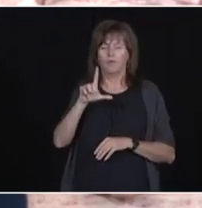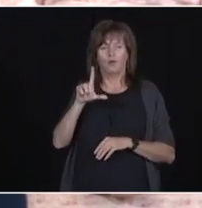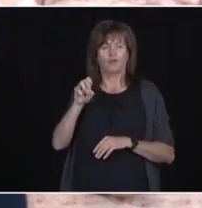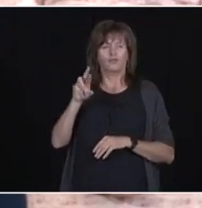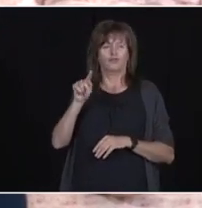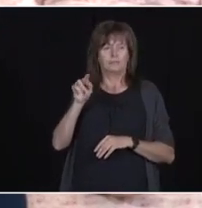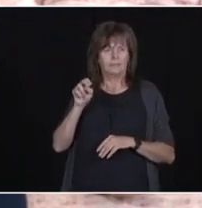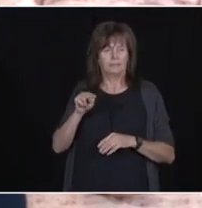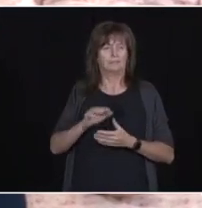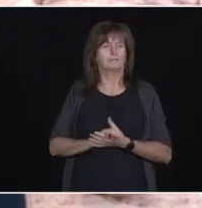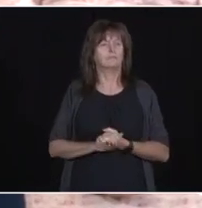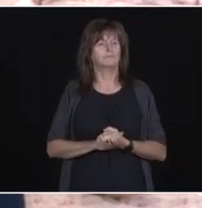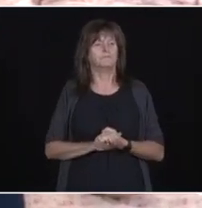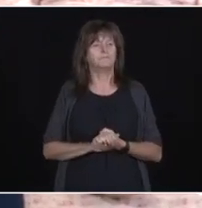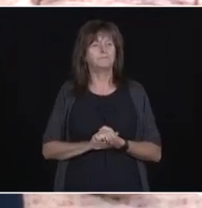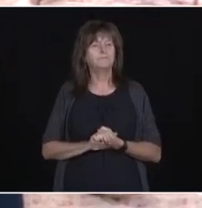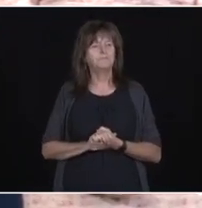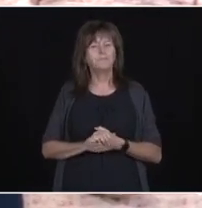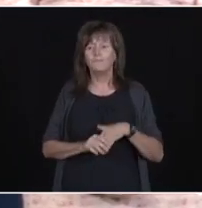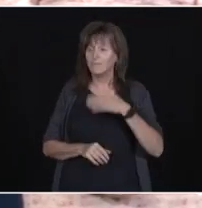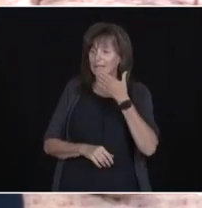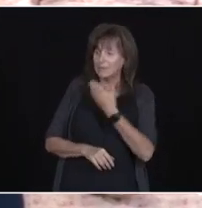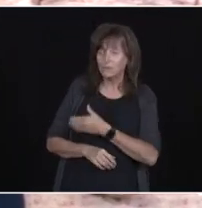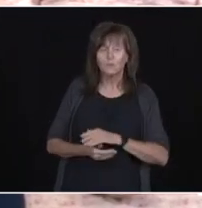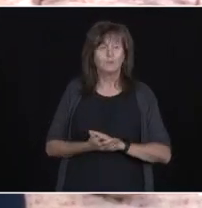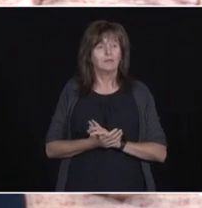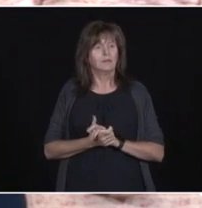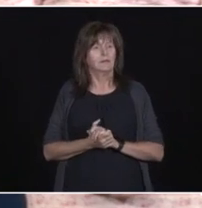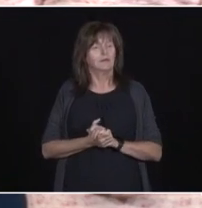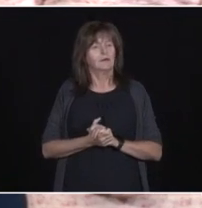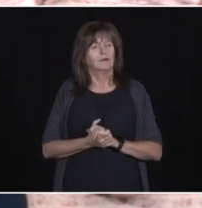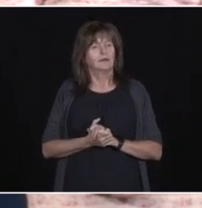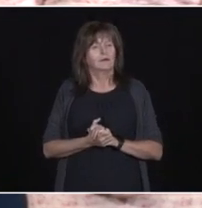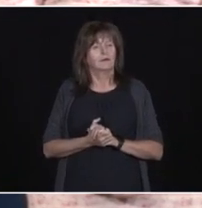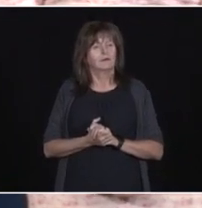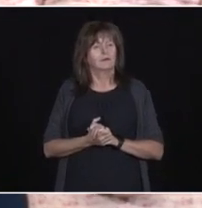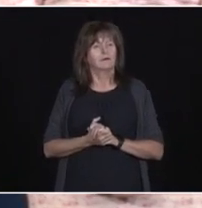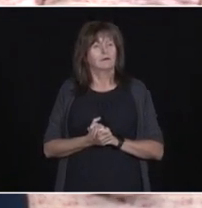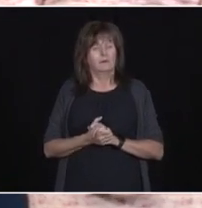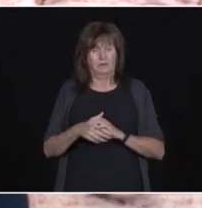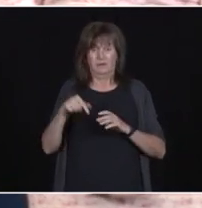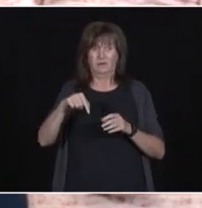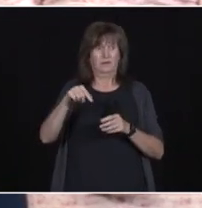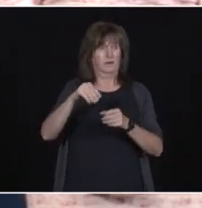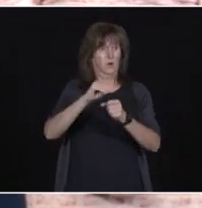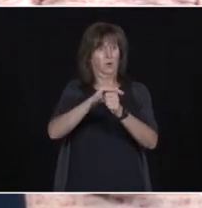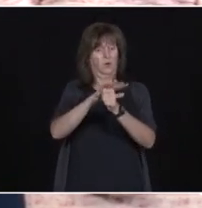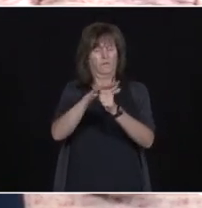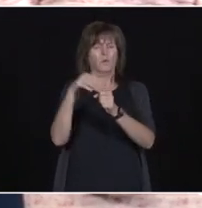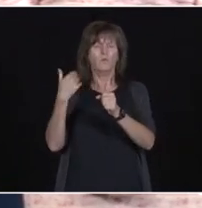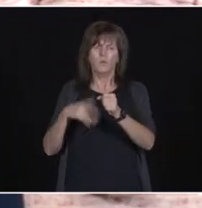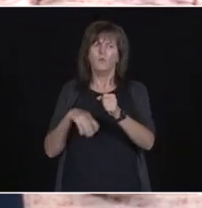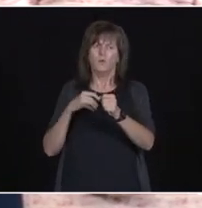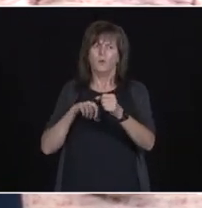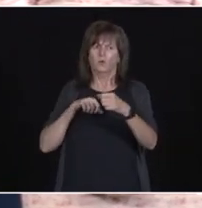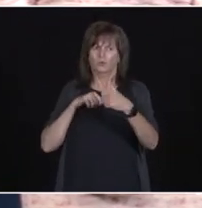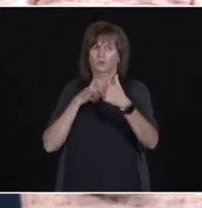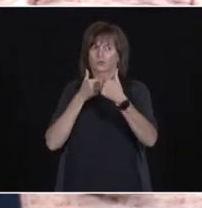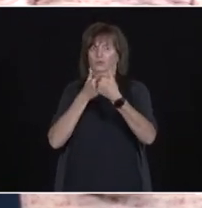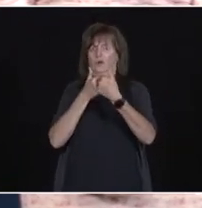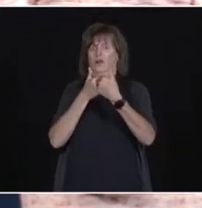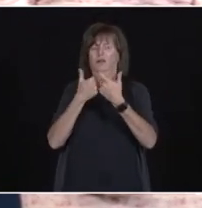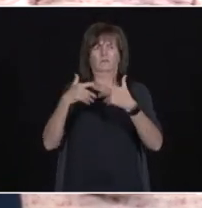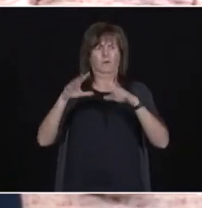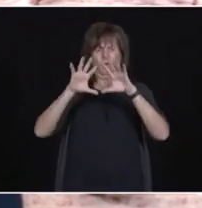Thank you, Premier. The COVID-19 pandemic has created challenges around the world, the likes of which we have never seen